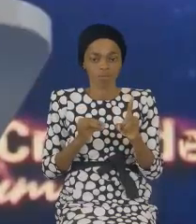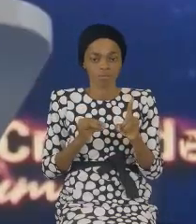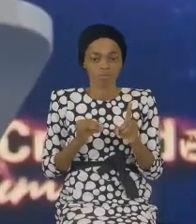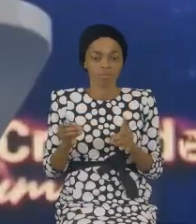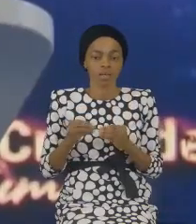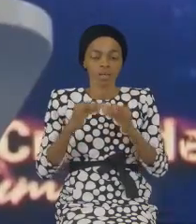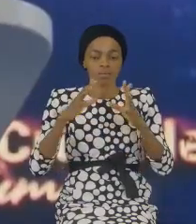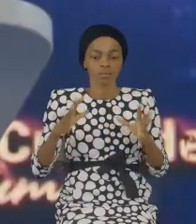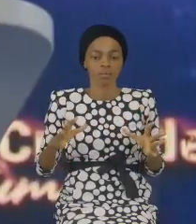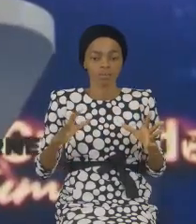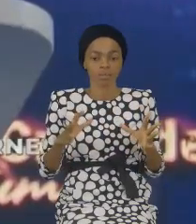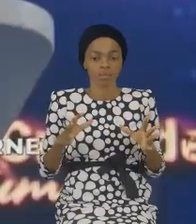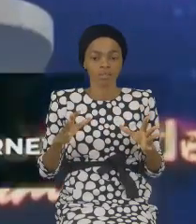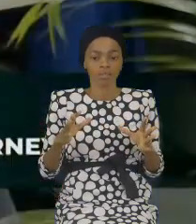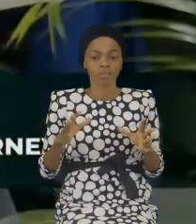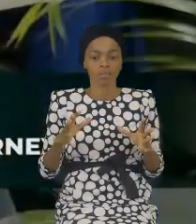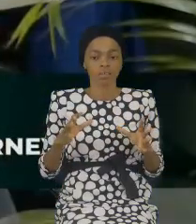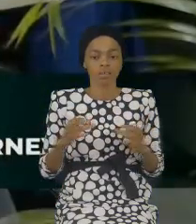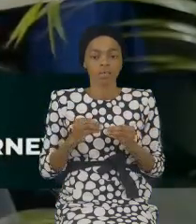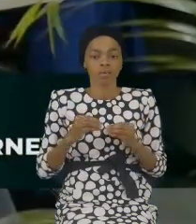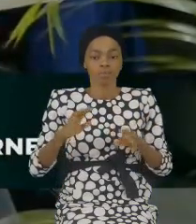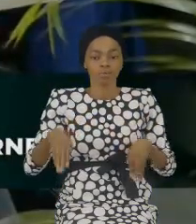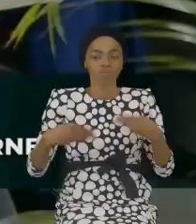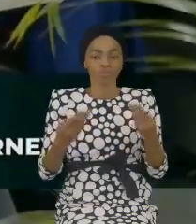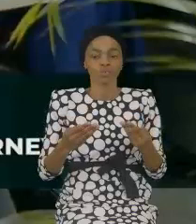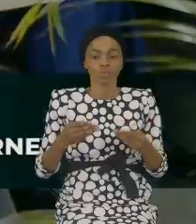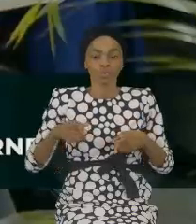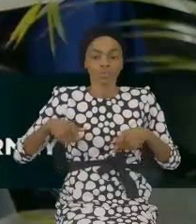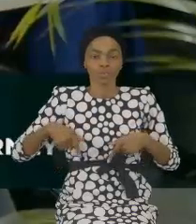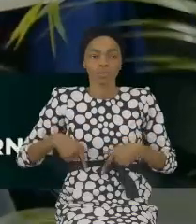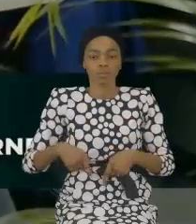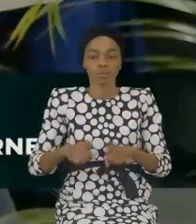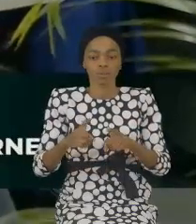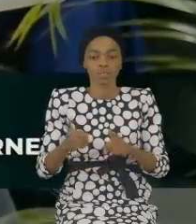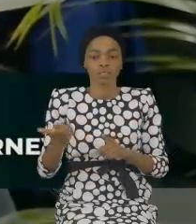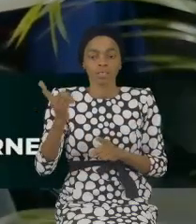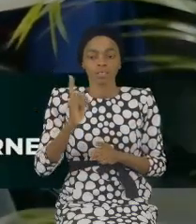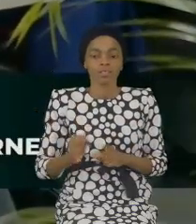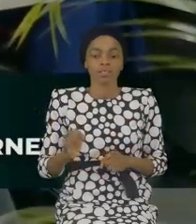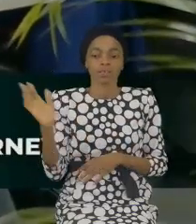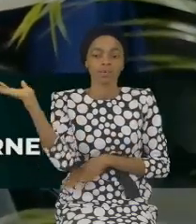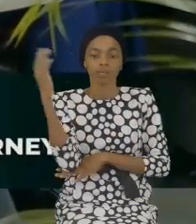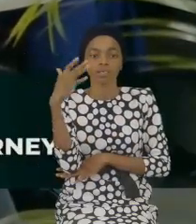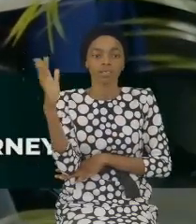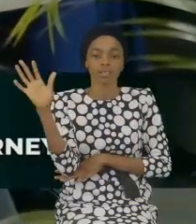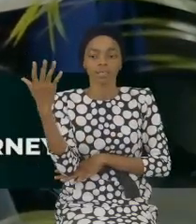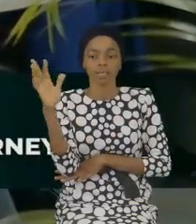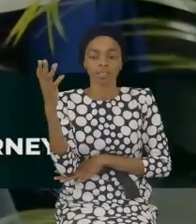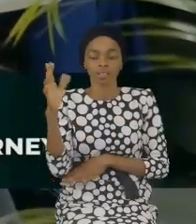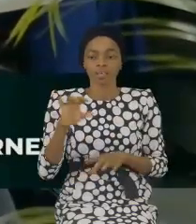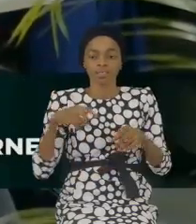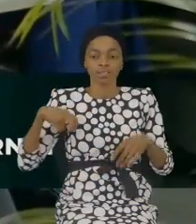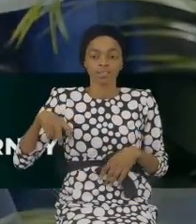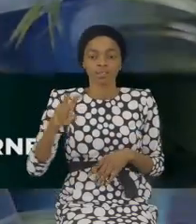provision during the wilderness journey. As was bringing them through, he also